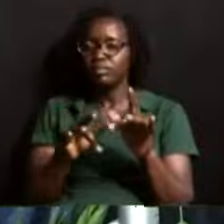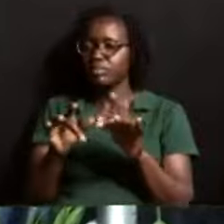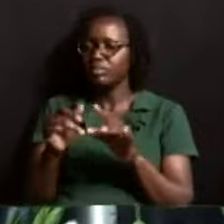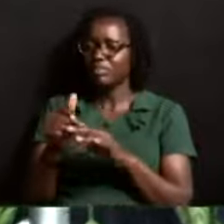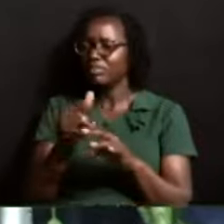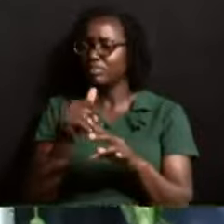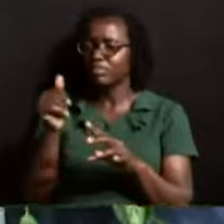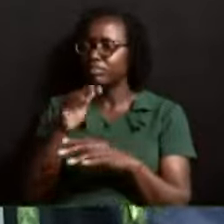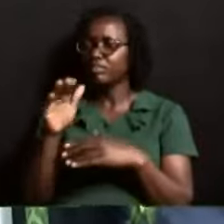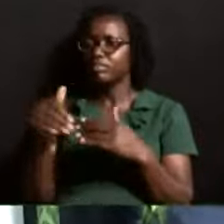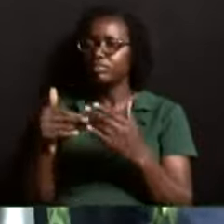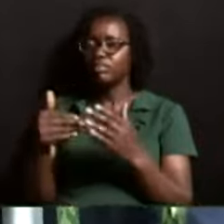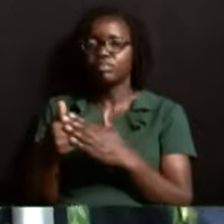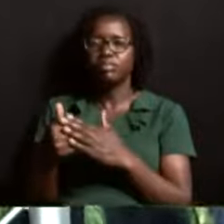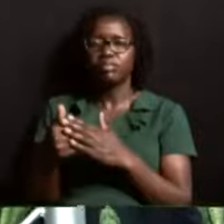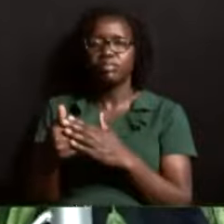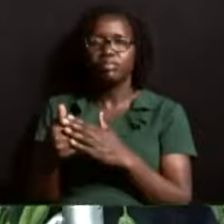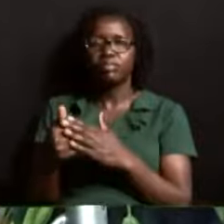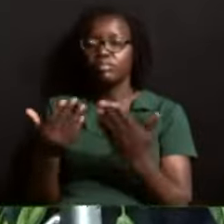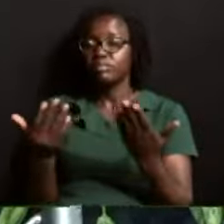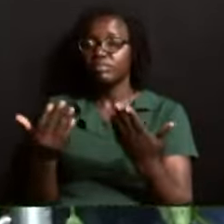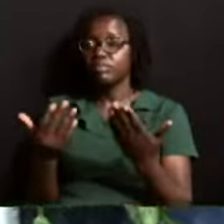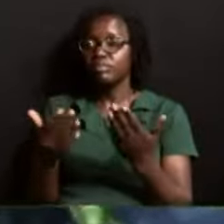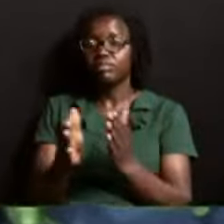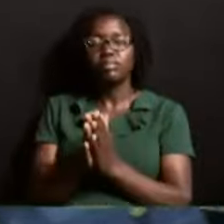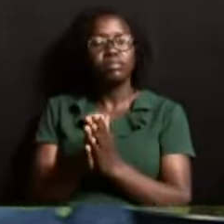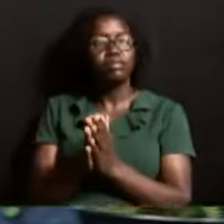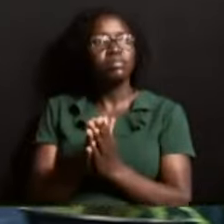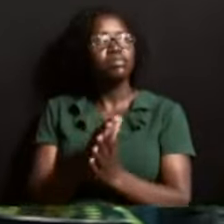all logic. Now, because they were panicking,